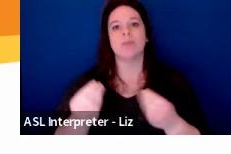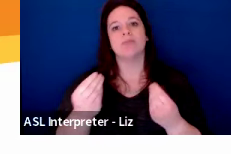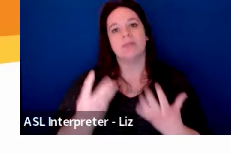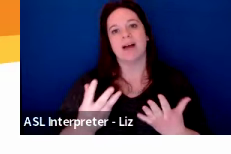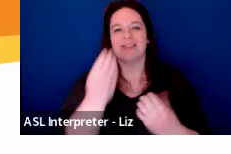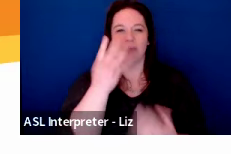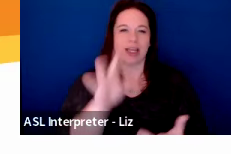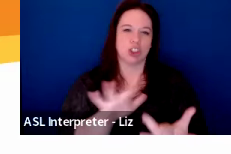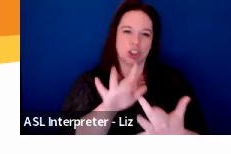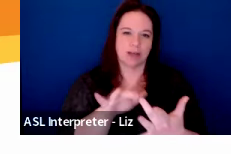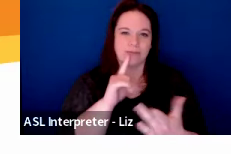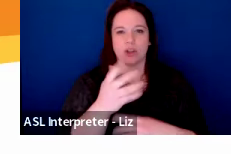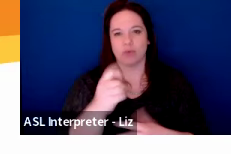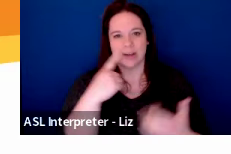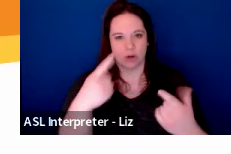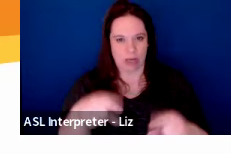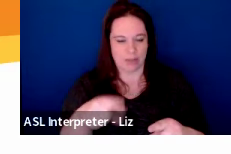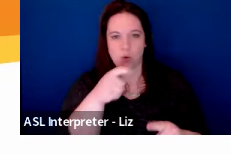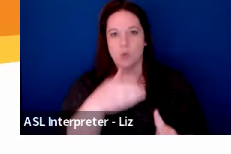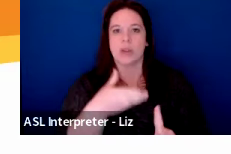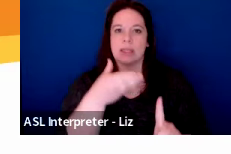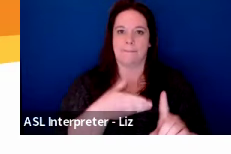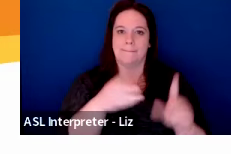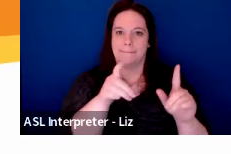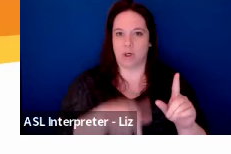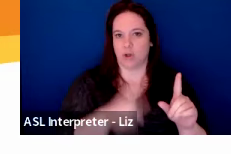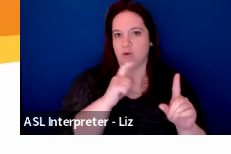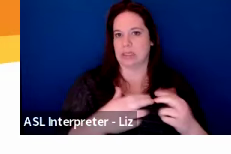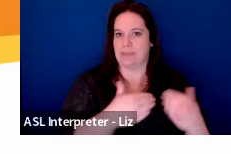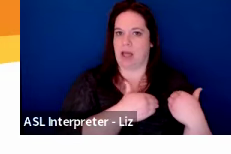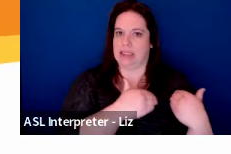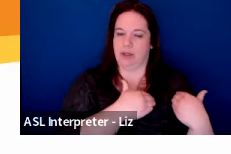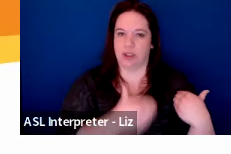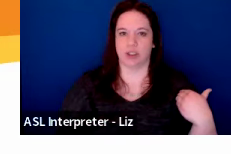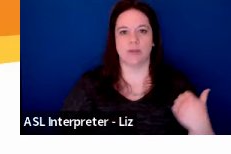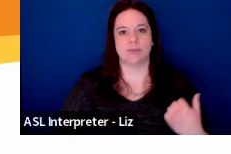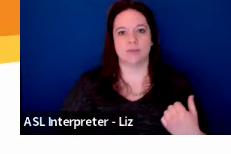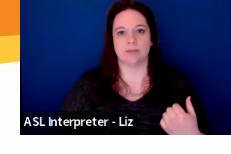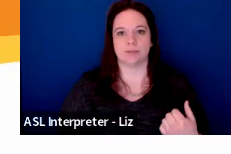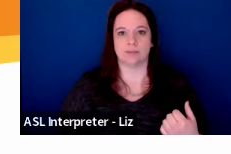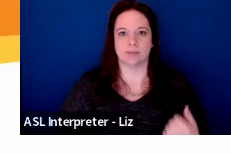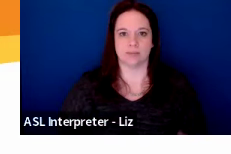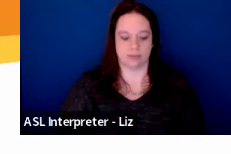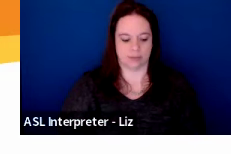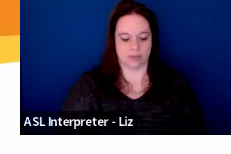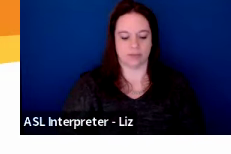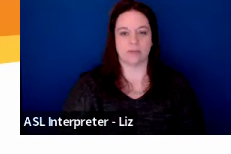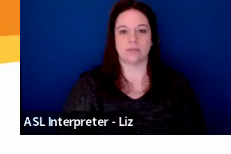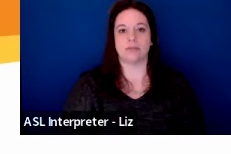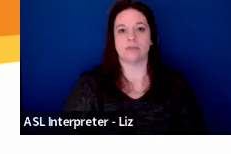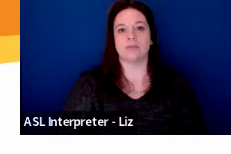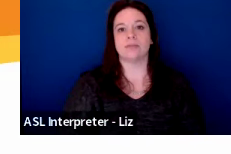agreement and who is the person who is going to be responsible for the payment